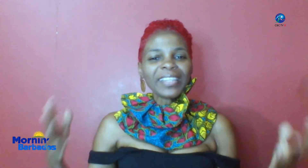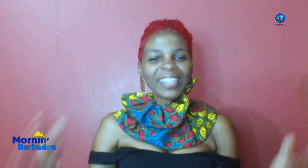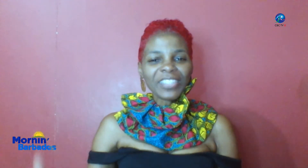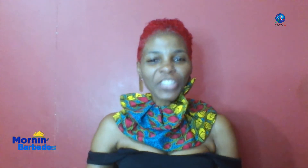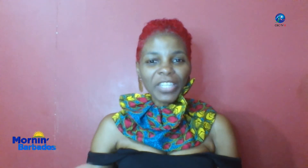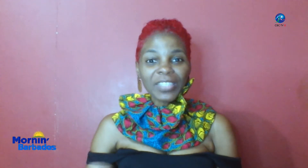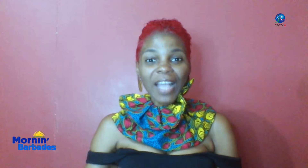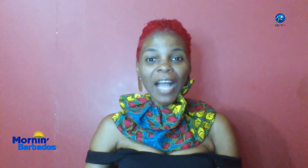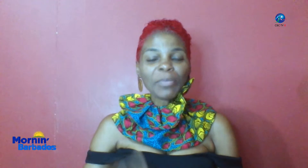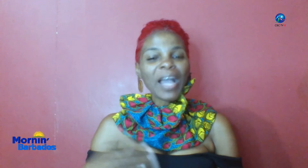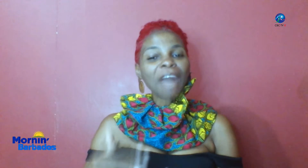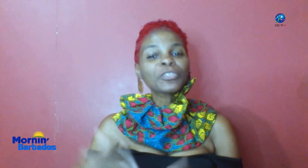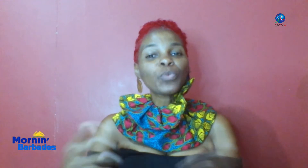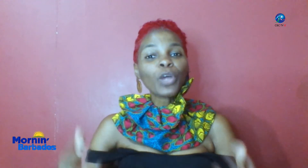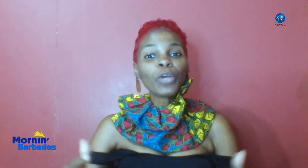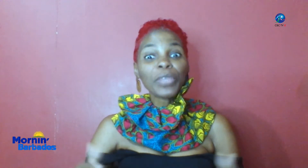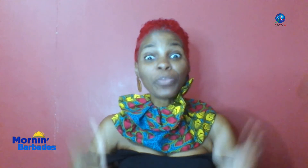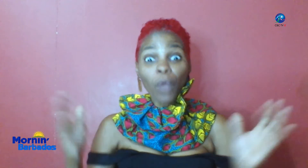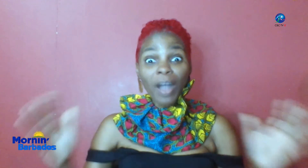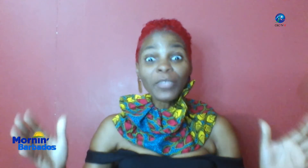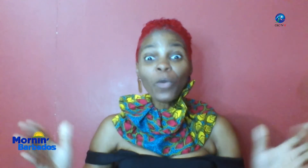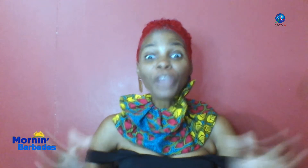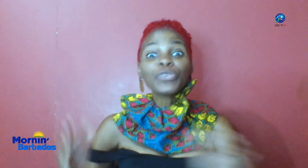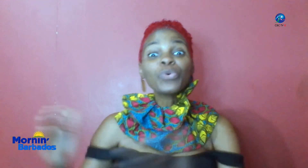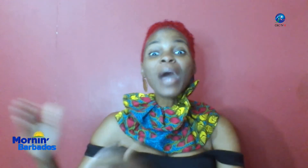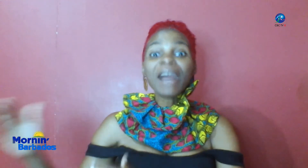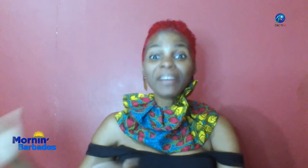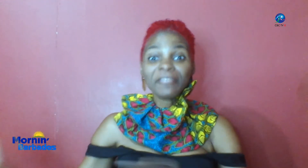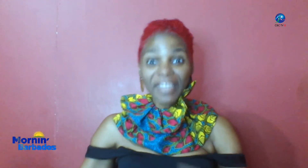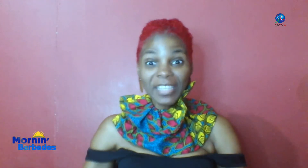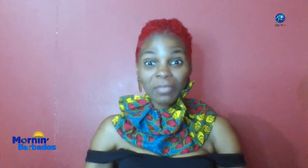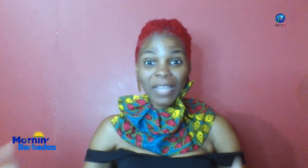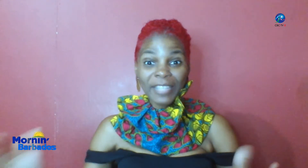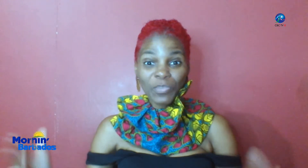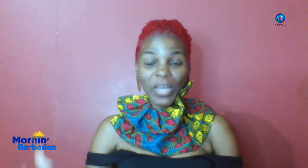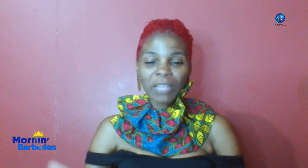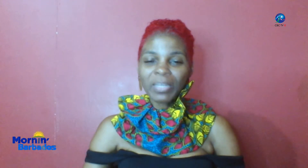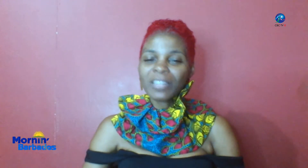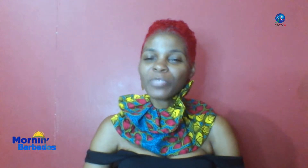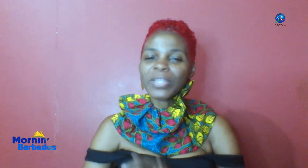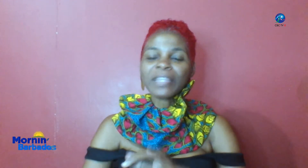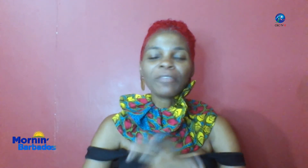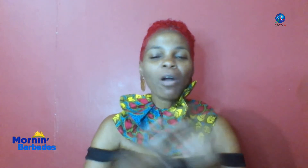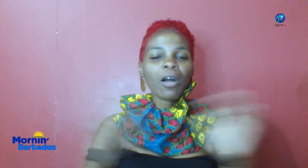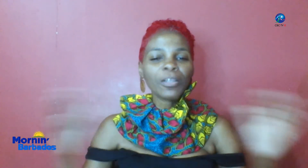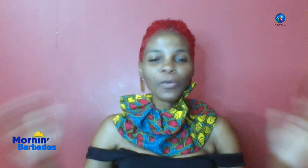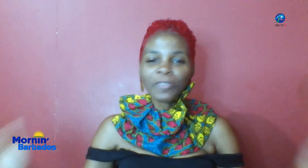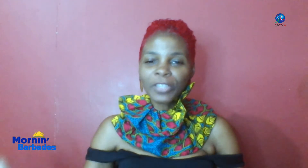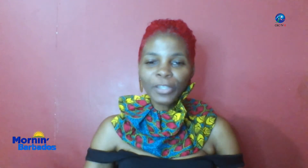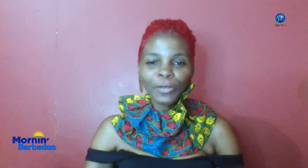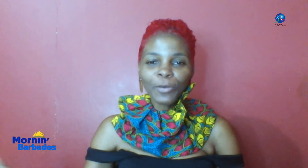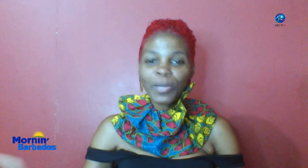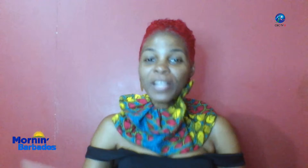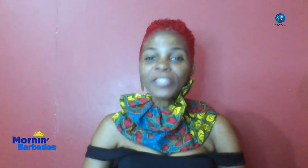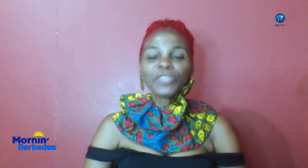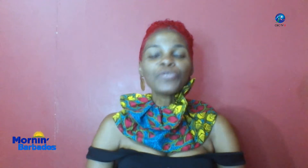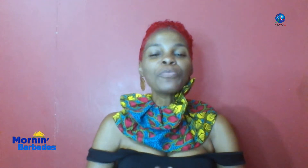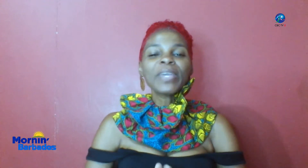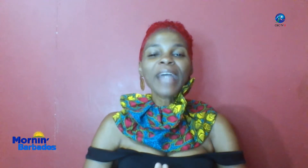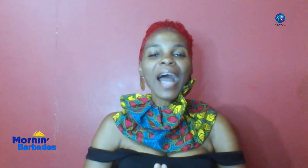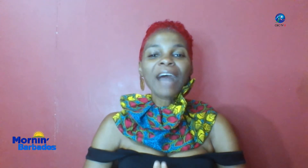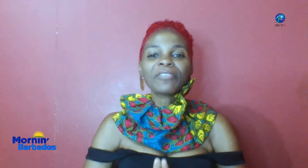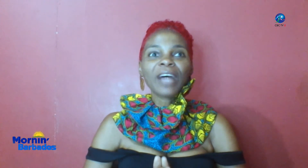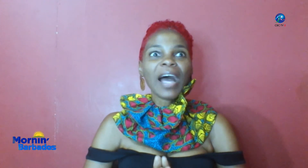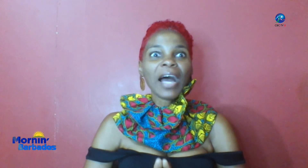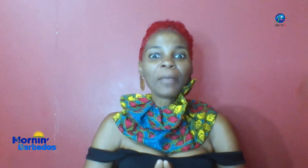you're in the kitchen, you have to work with what you have available as well, because we live all over the globe. So you